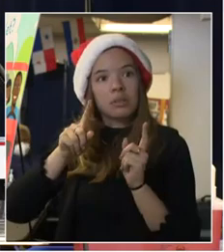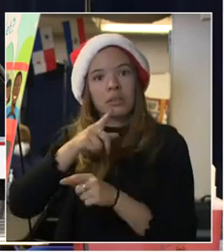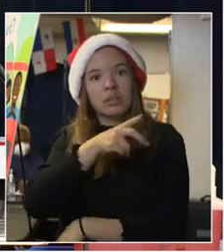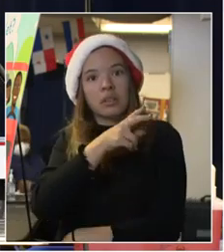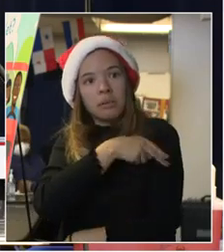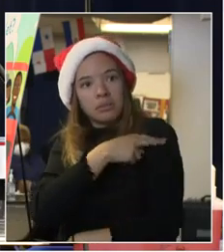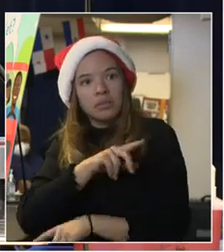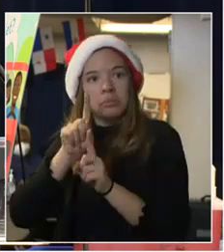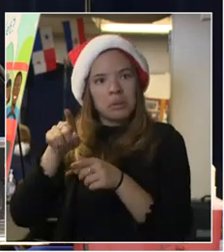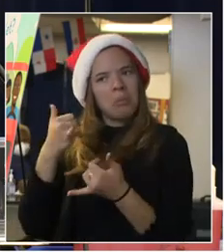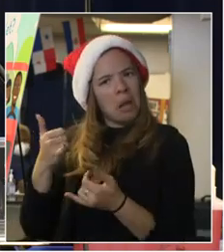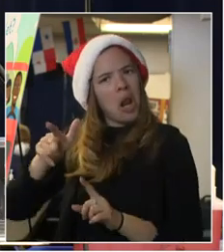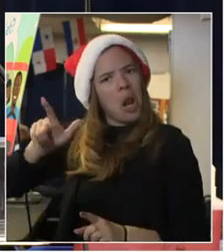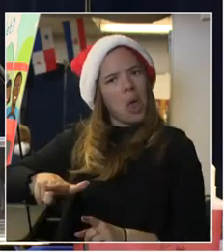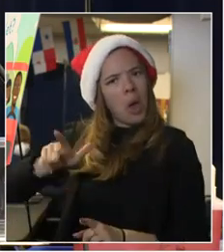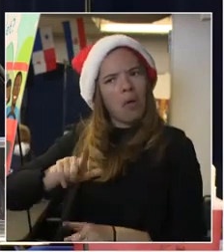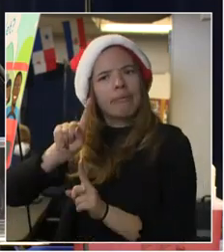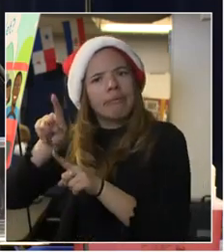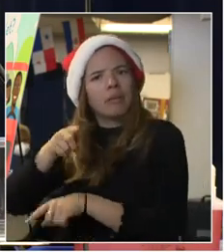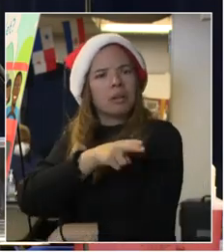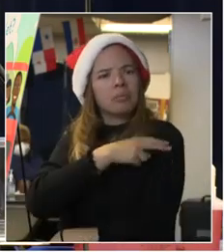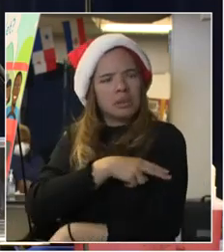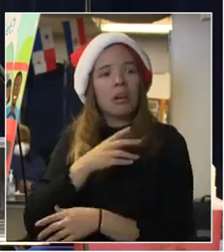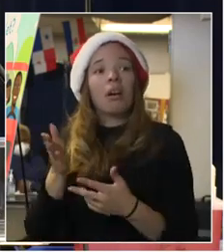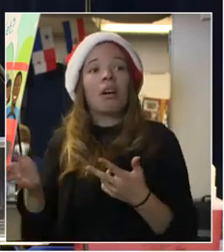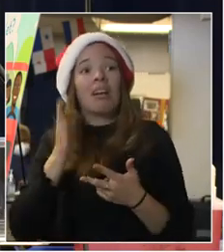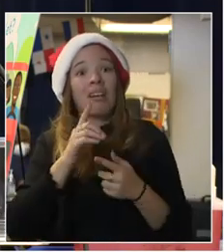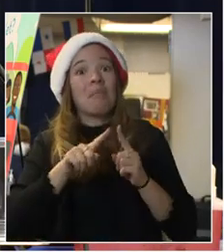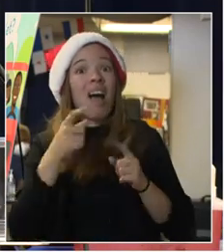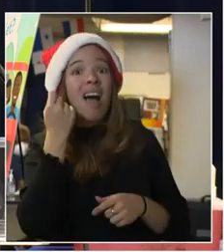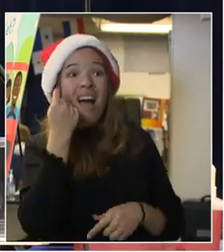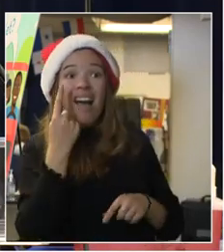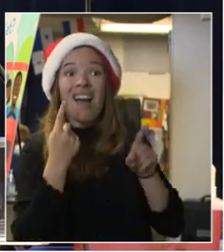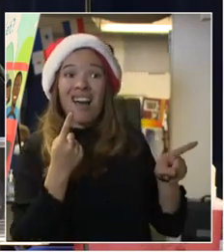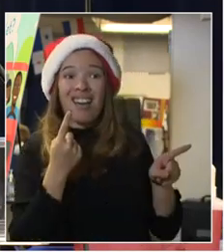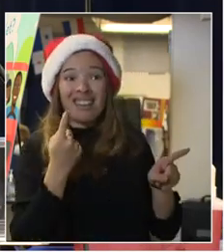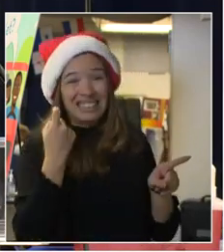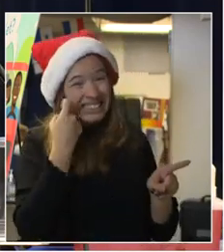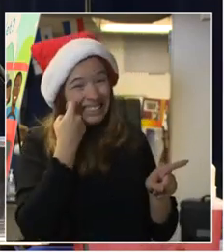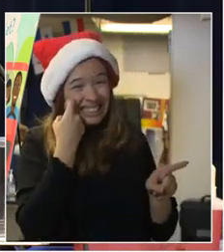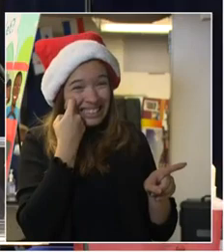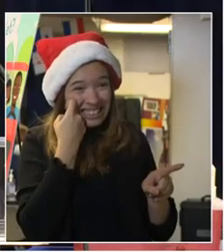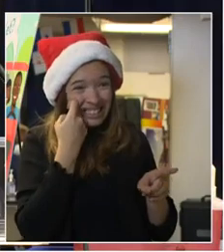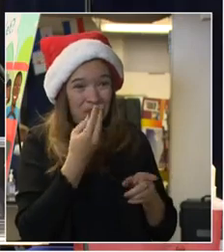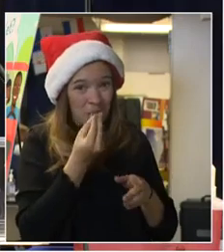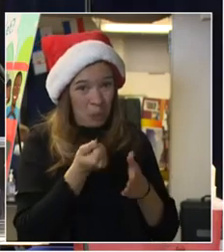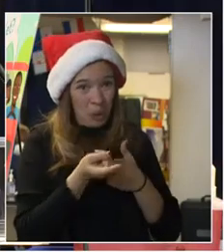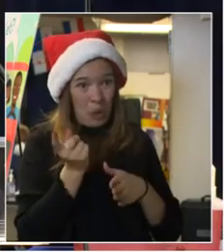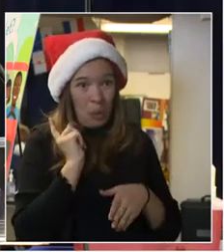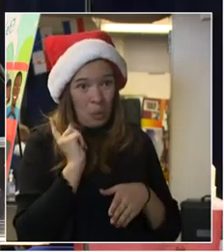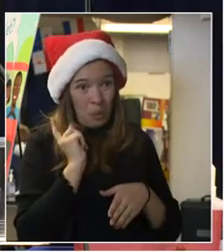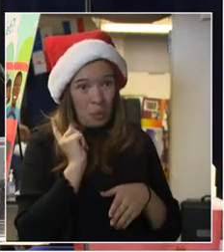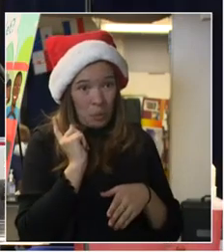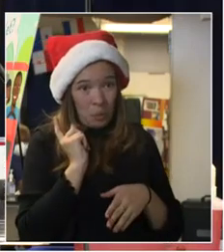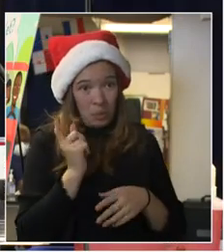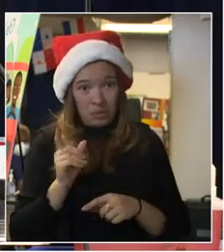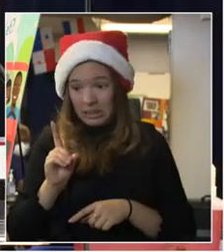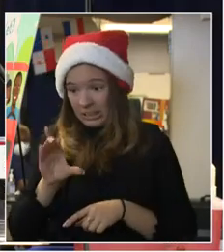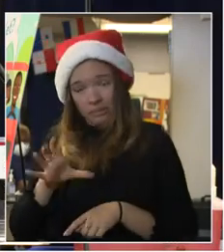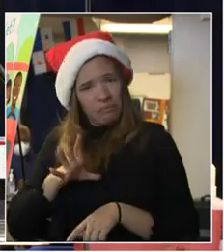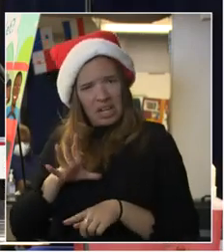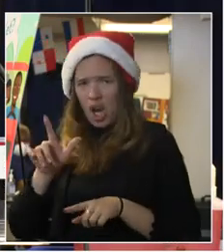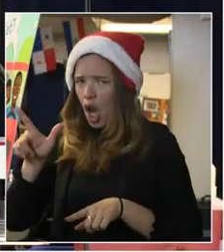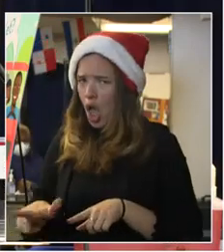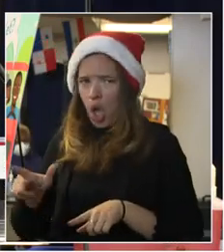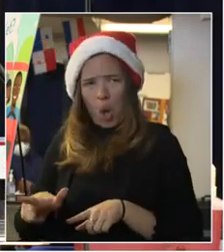nationally, there have been a slight uptick in the past couple of weeks, we remain at the low community